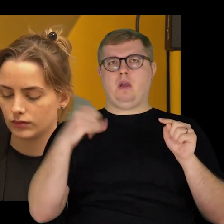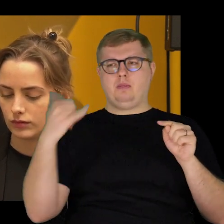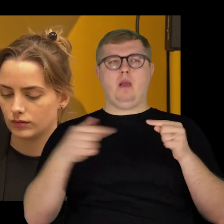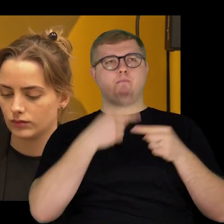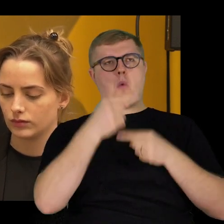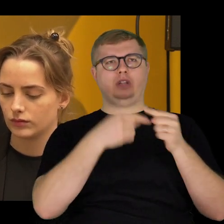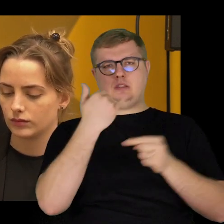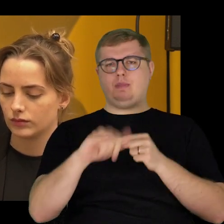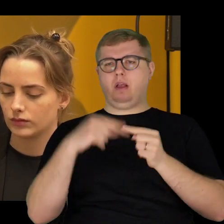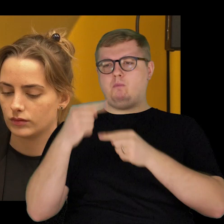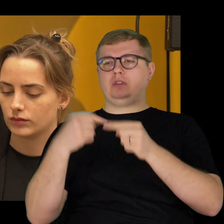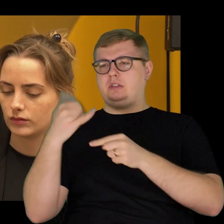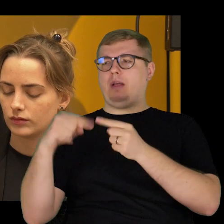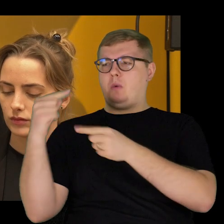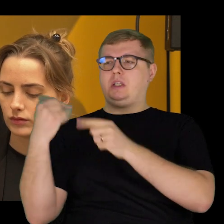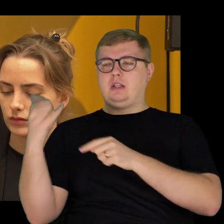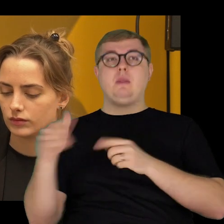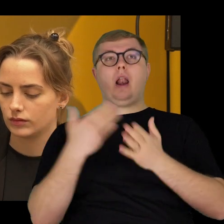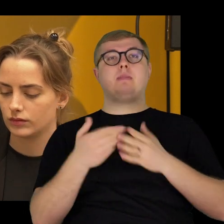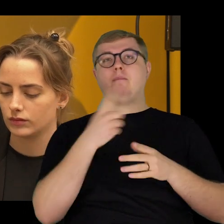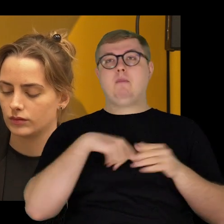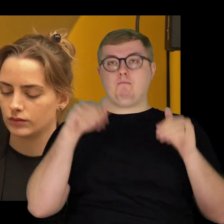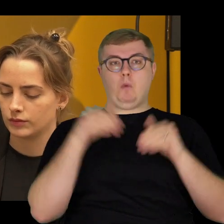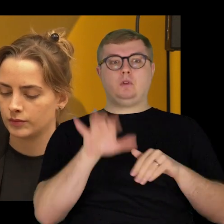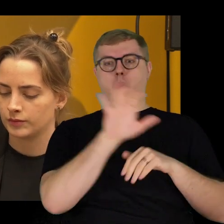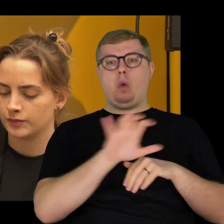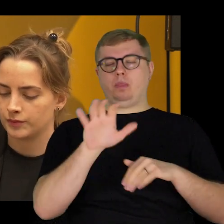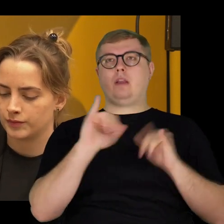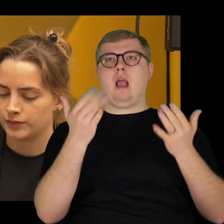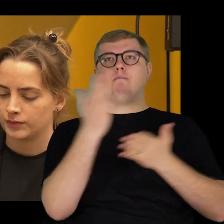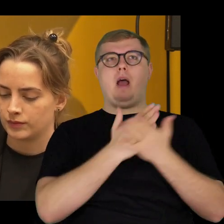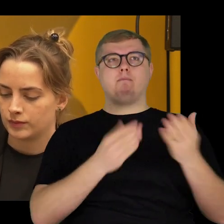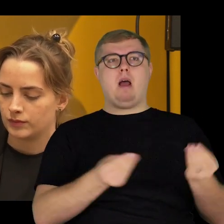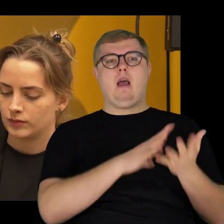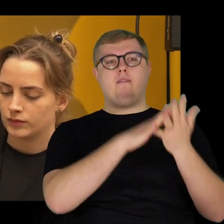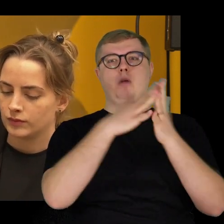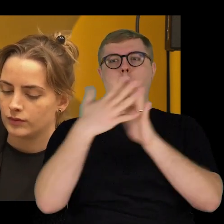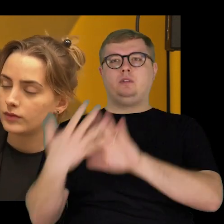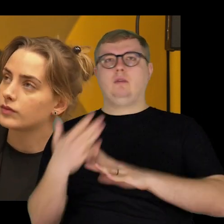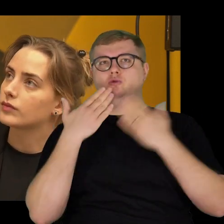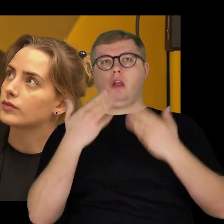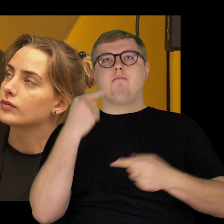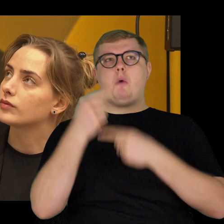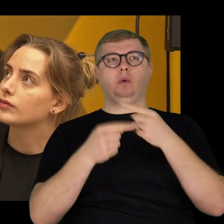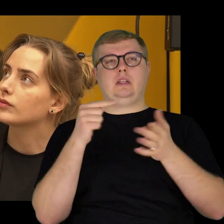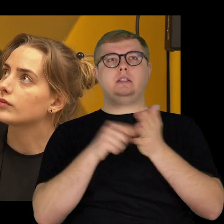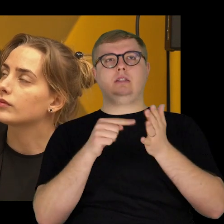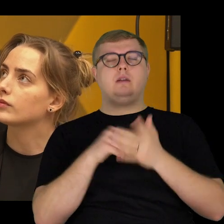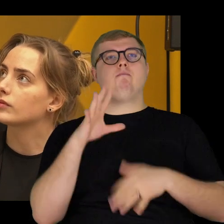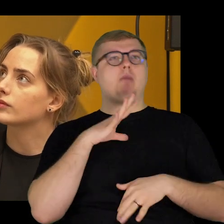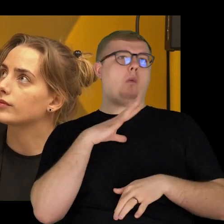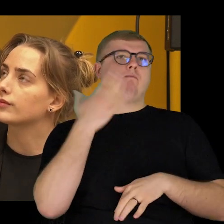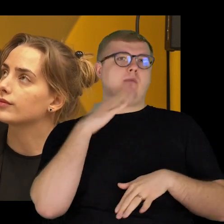really observe how her mapping developed over this process. So at the beginning, it was a lot about